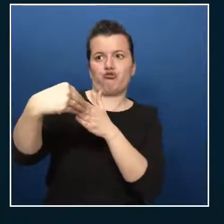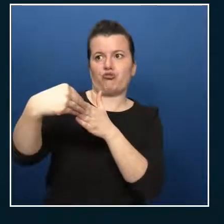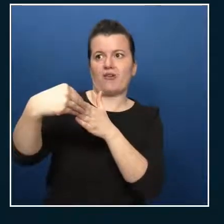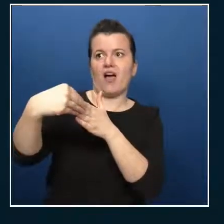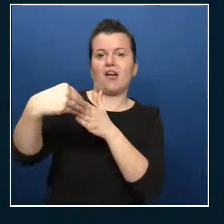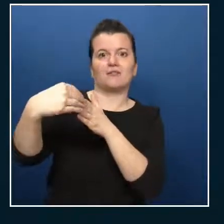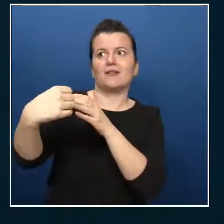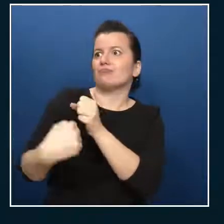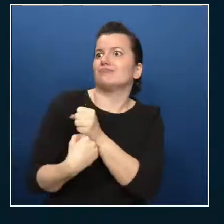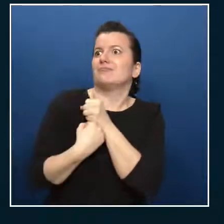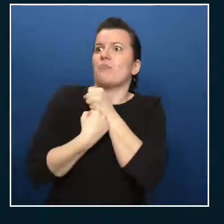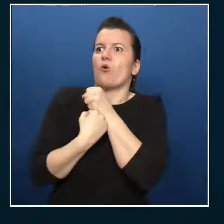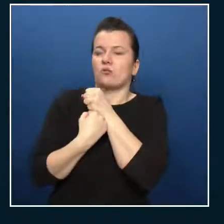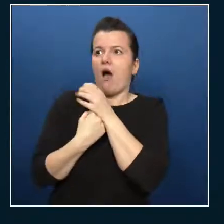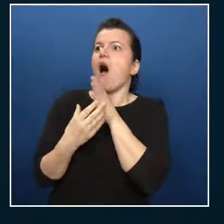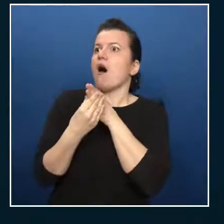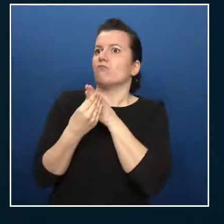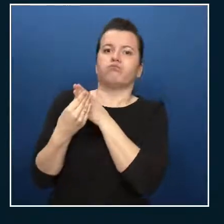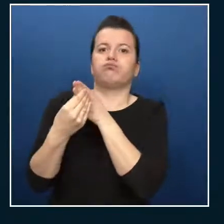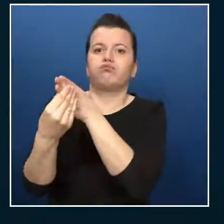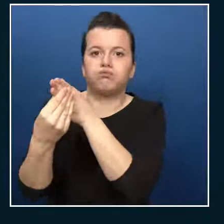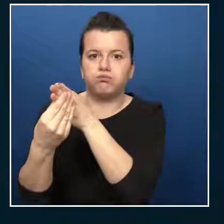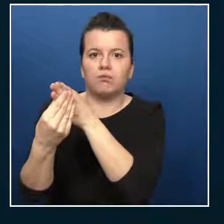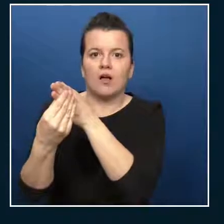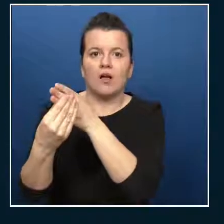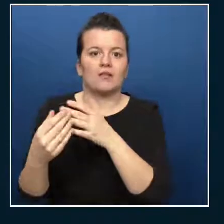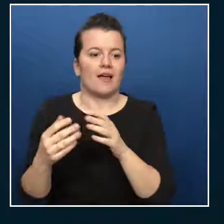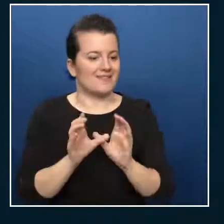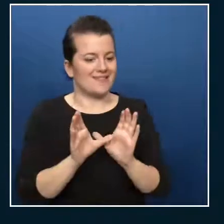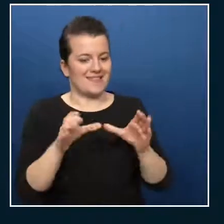support and a better team. But